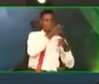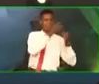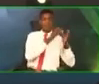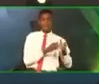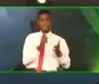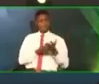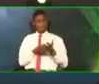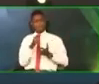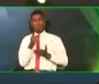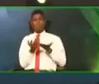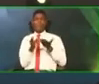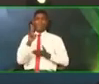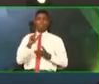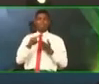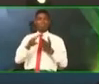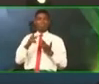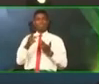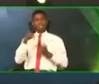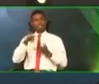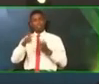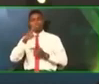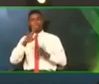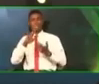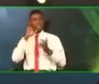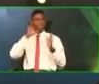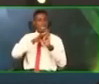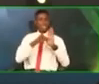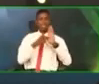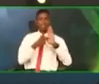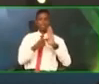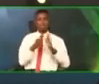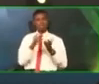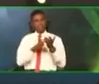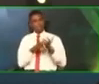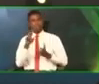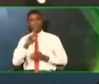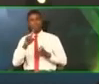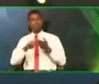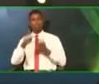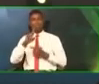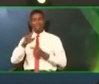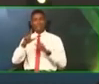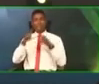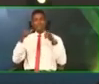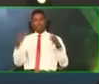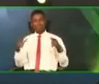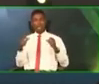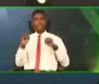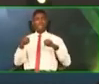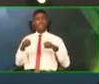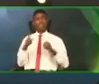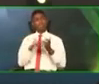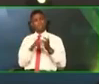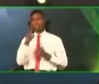to use the power of imagery. Sometimes you may need to use linguistic communication prowess. Sometimes you may need to use your